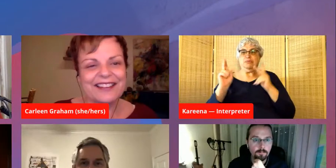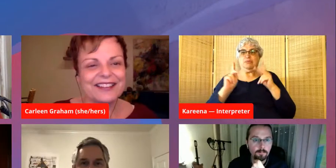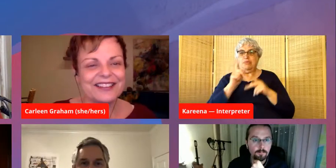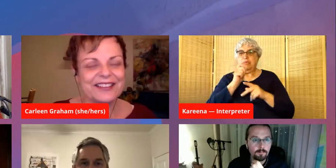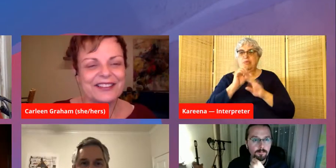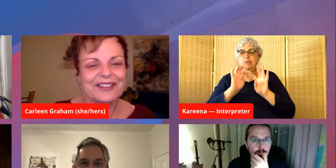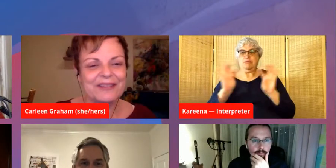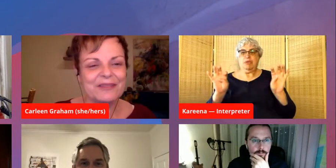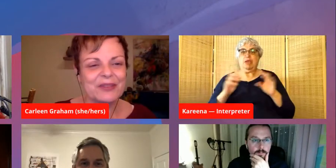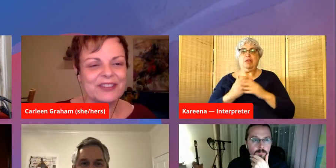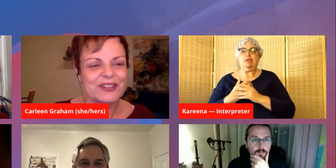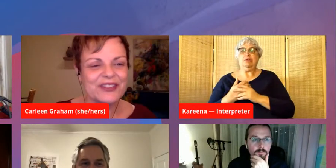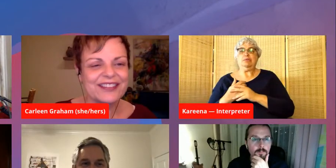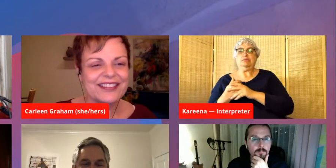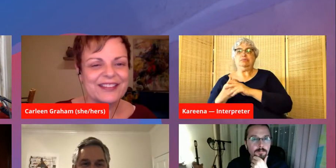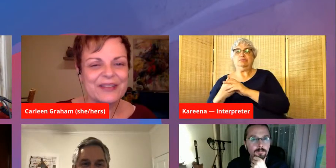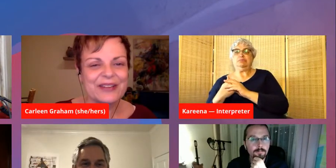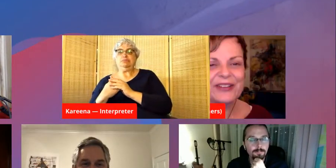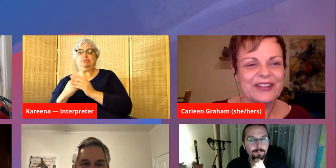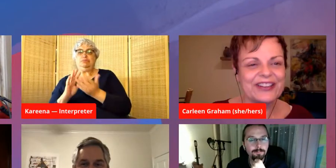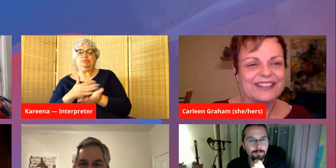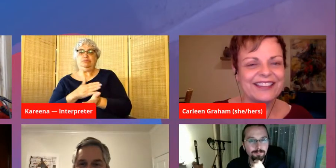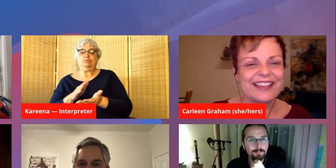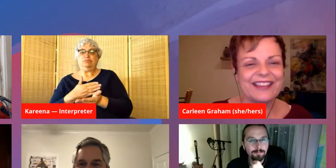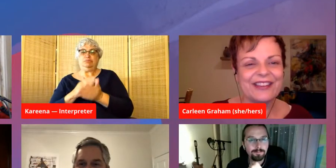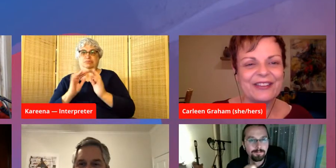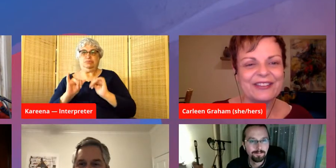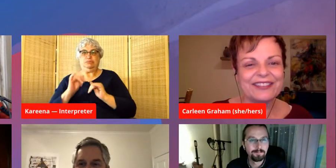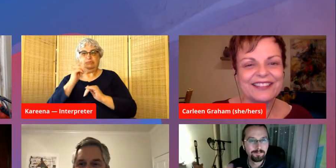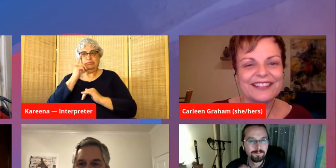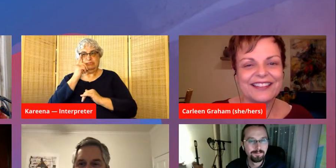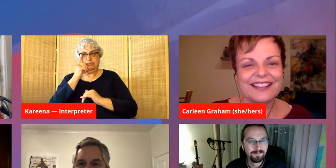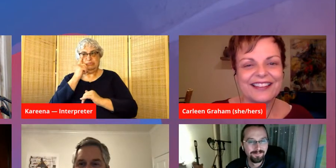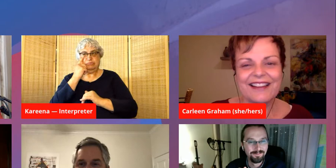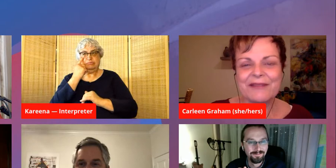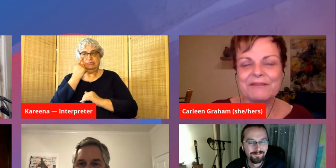and, musicians, there we all are. Thank you.